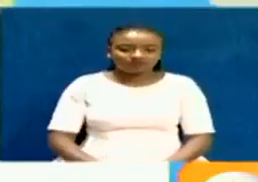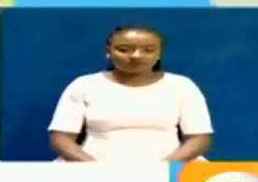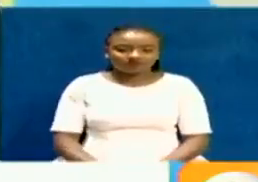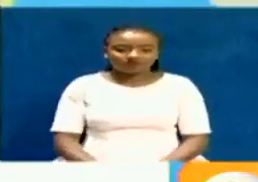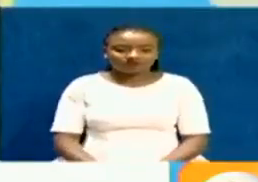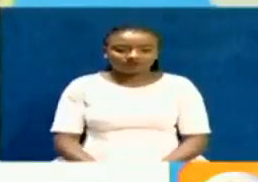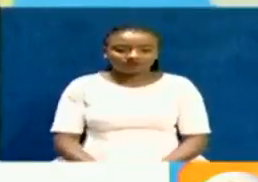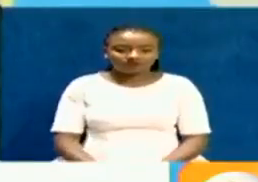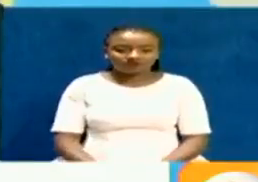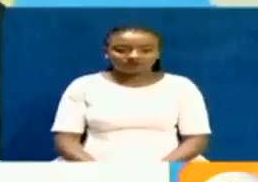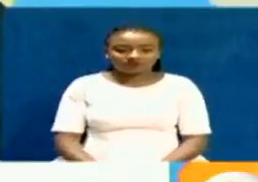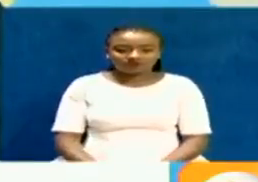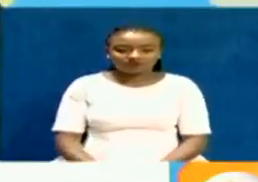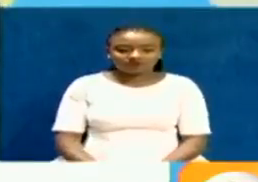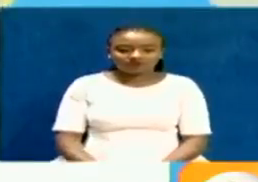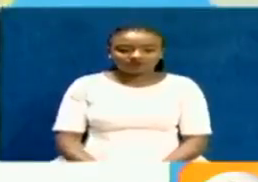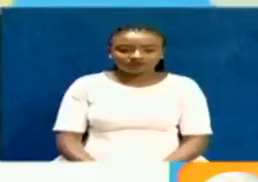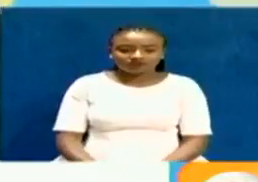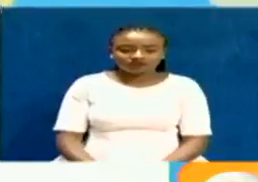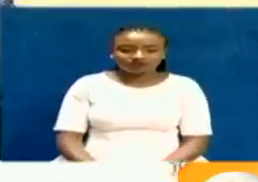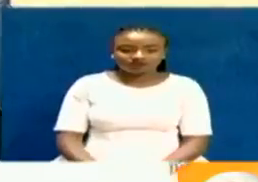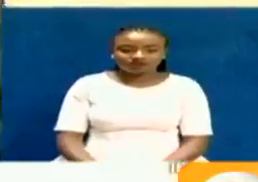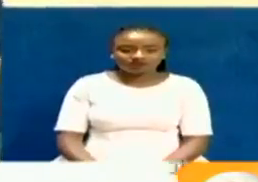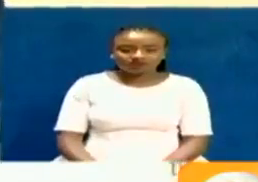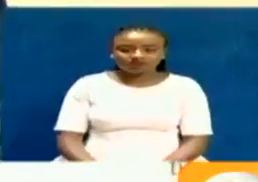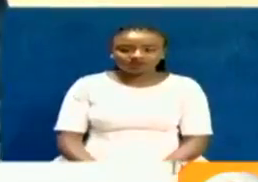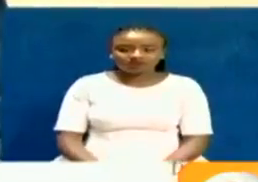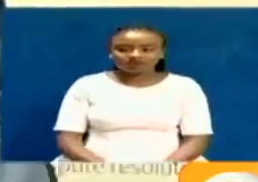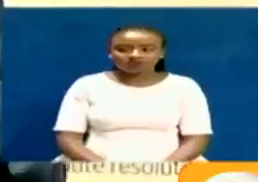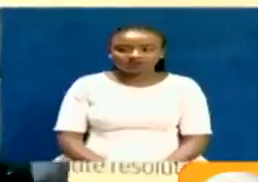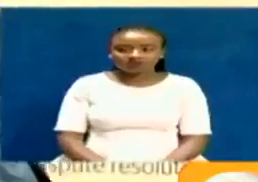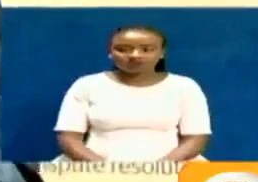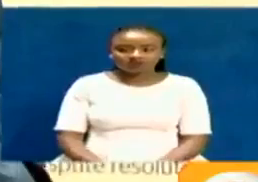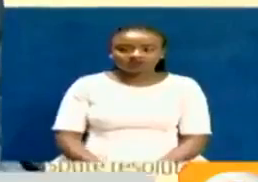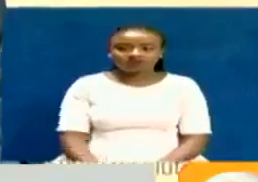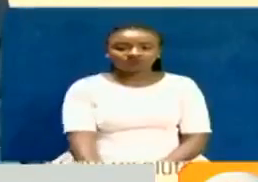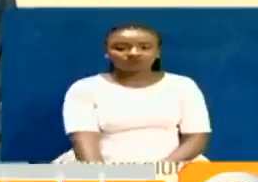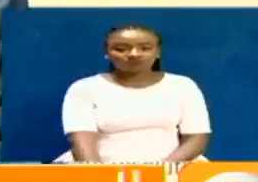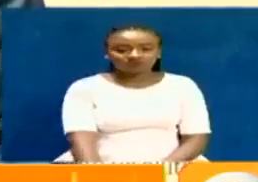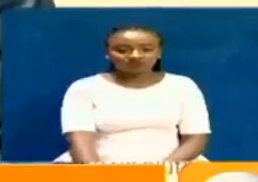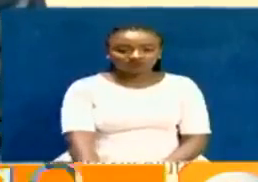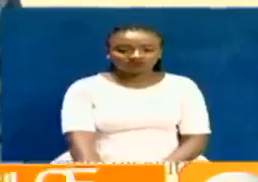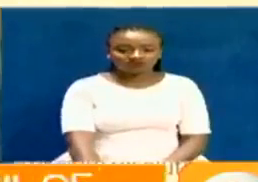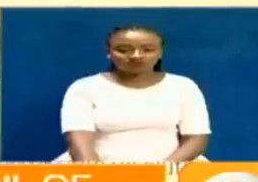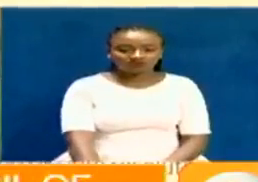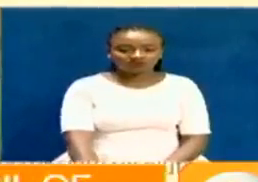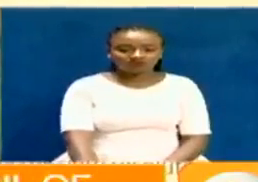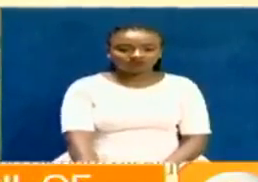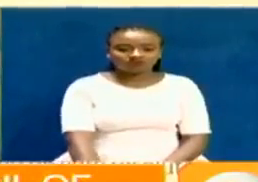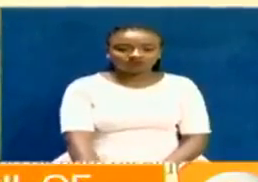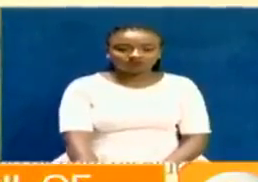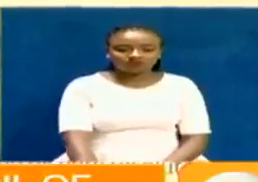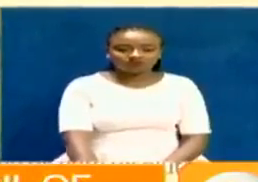is now widely spread in India. The exercise of tracing the